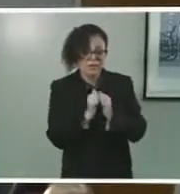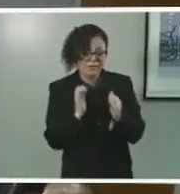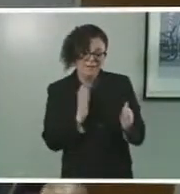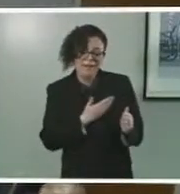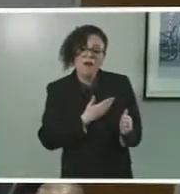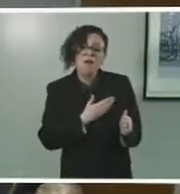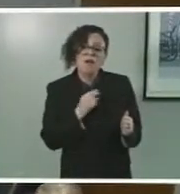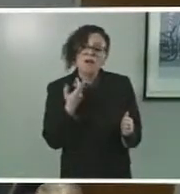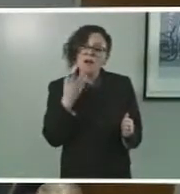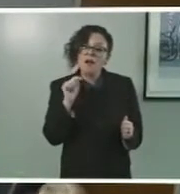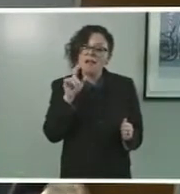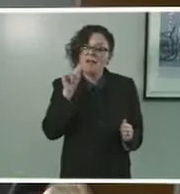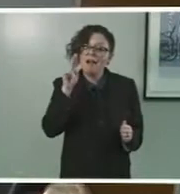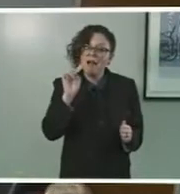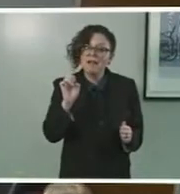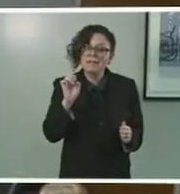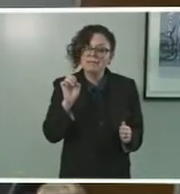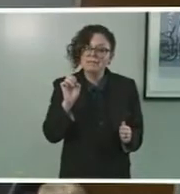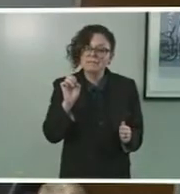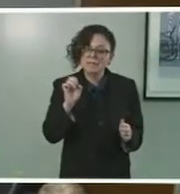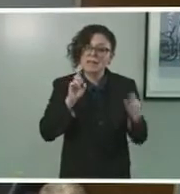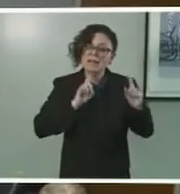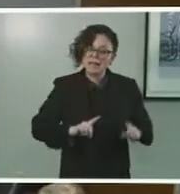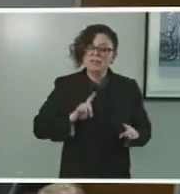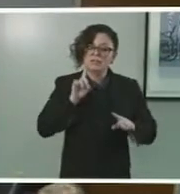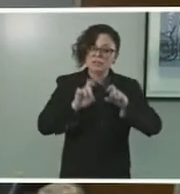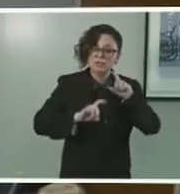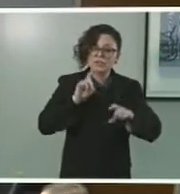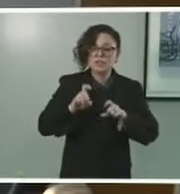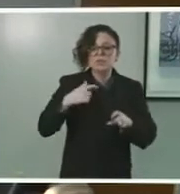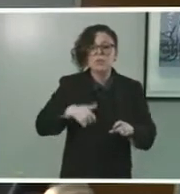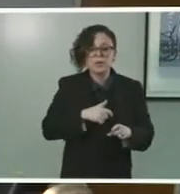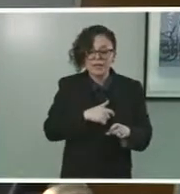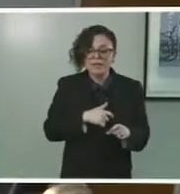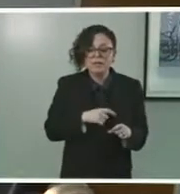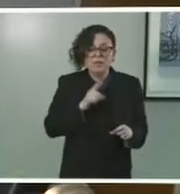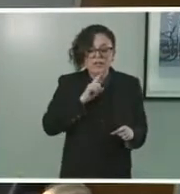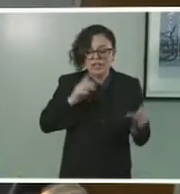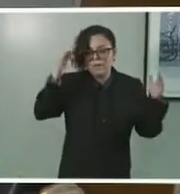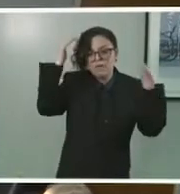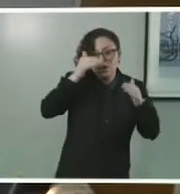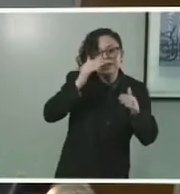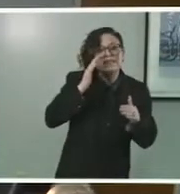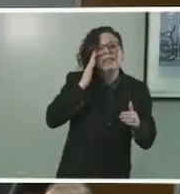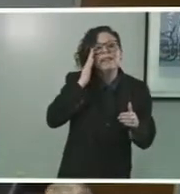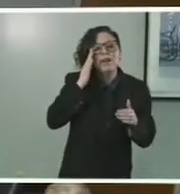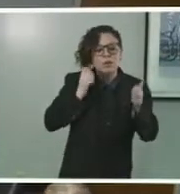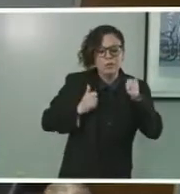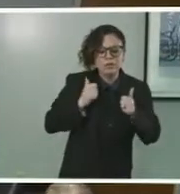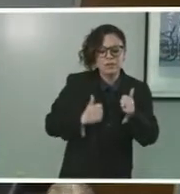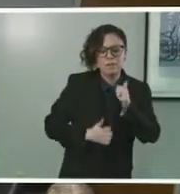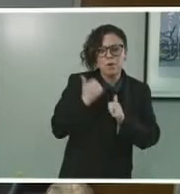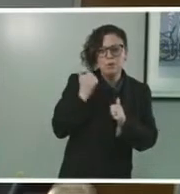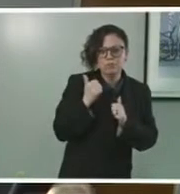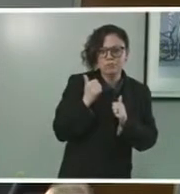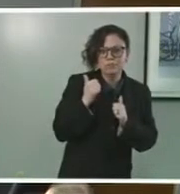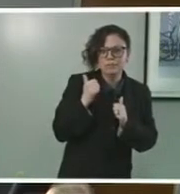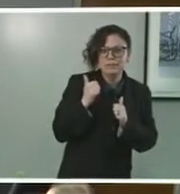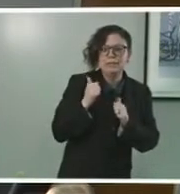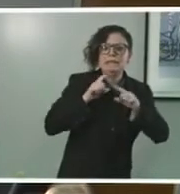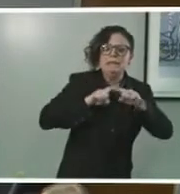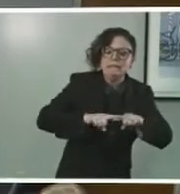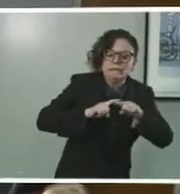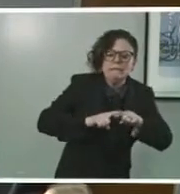calls from residents. So we, like businesses, are trying to focus on those necessary services that the public